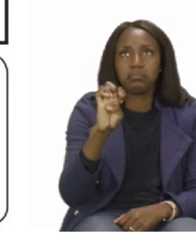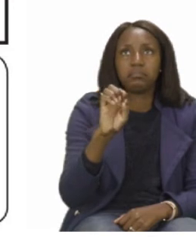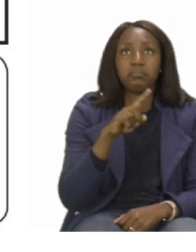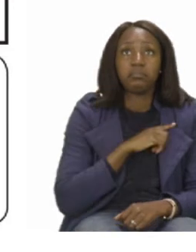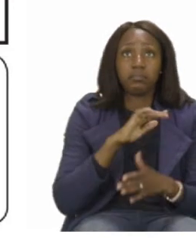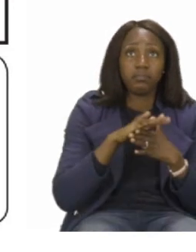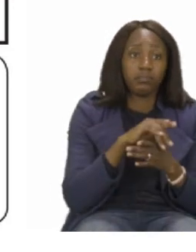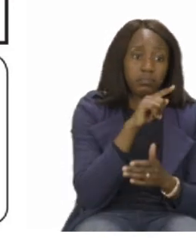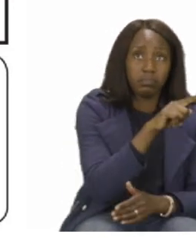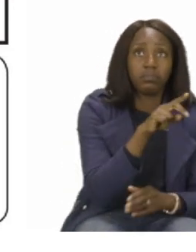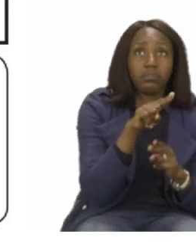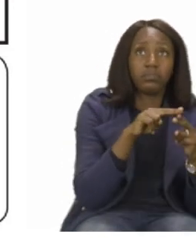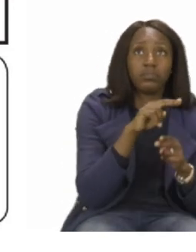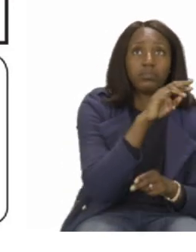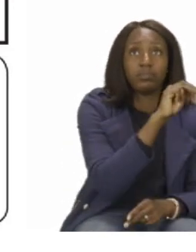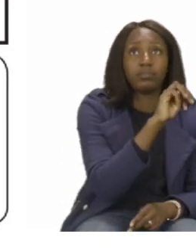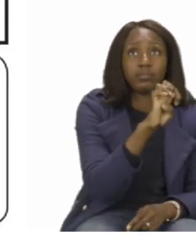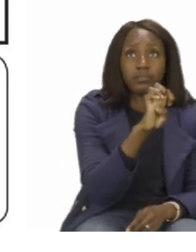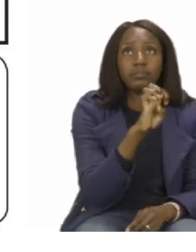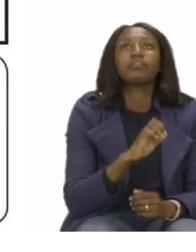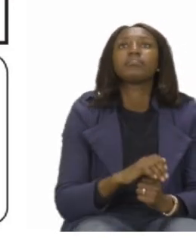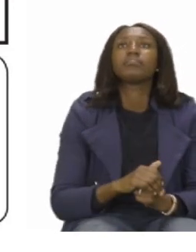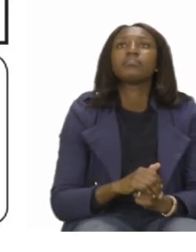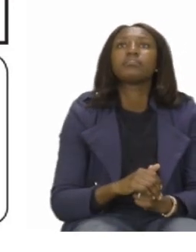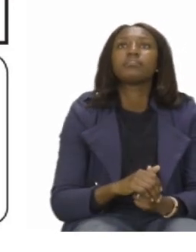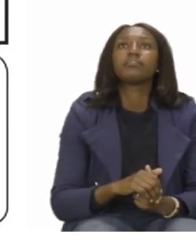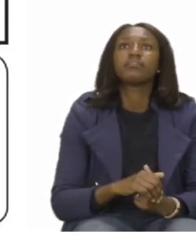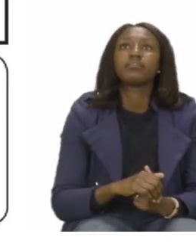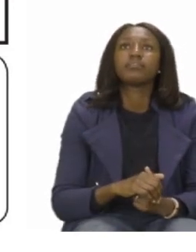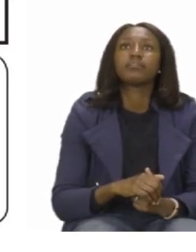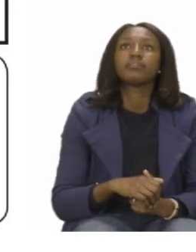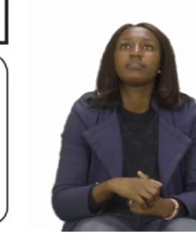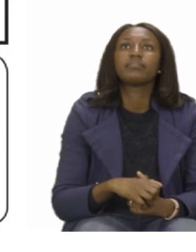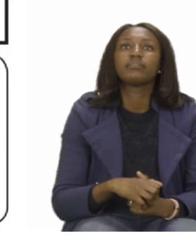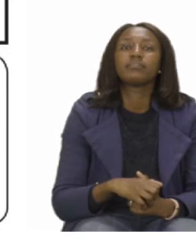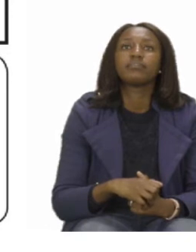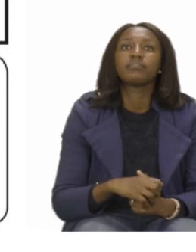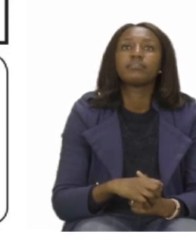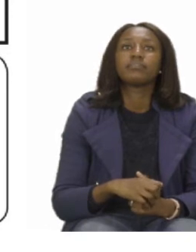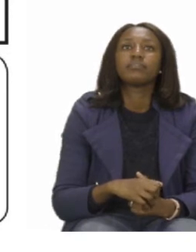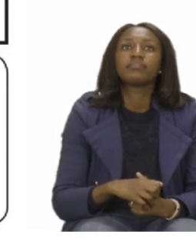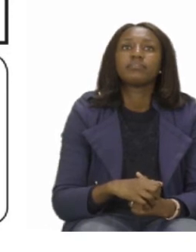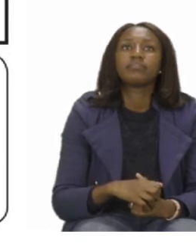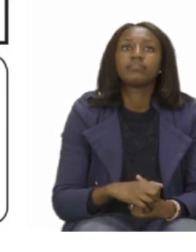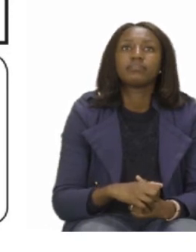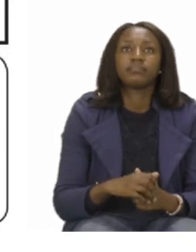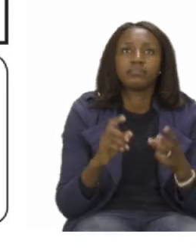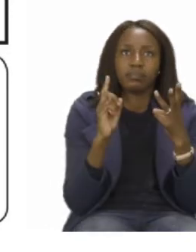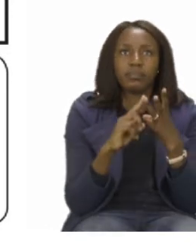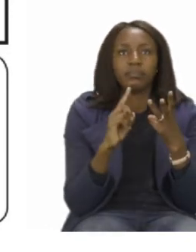mine. There we go. That bracelet is mine. Now let's look at number